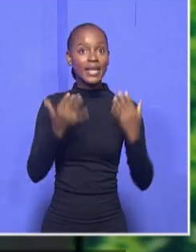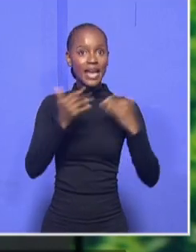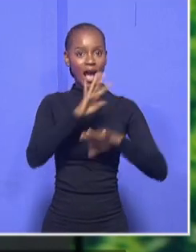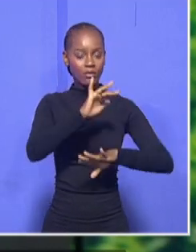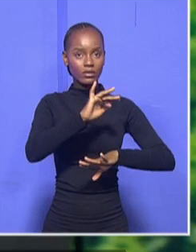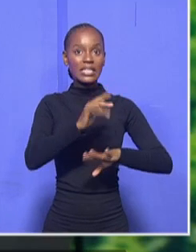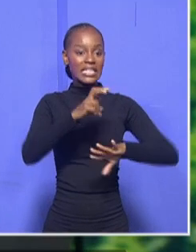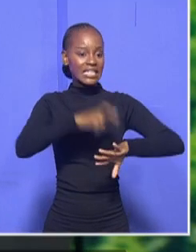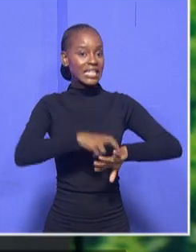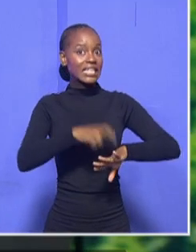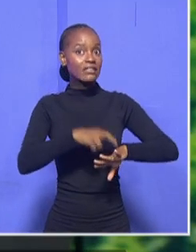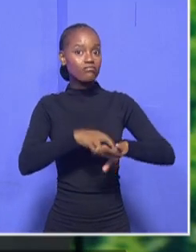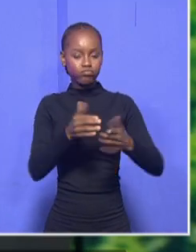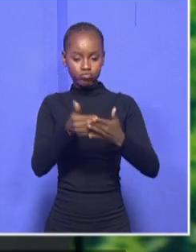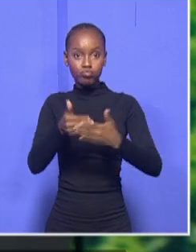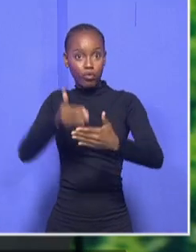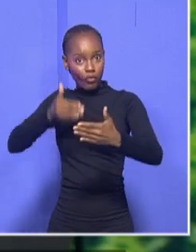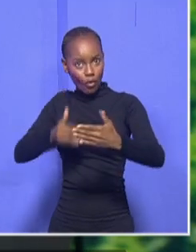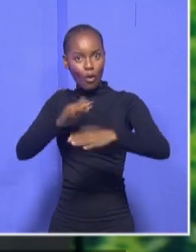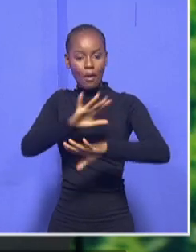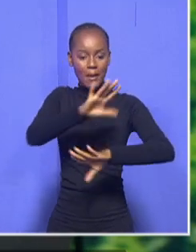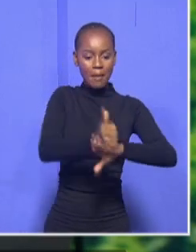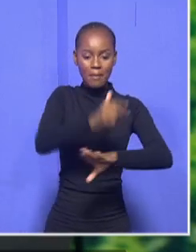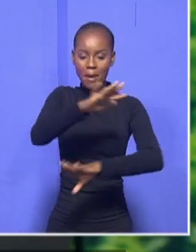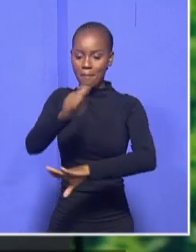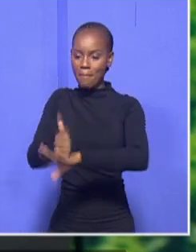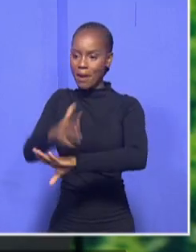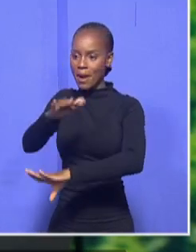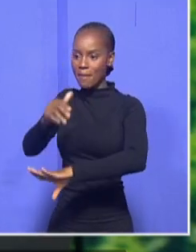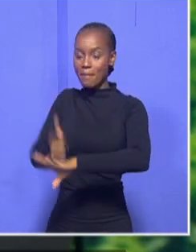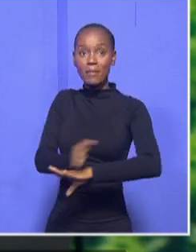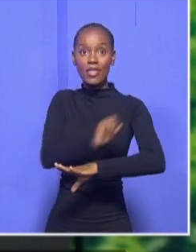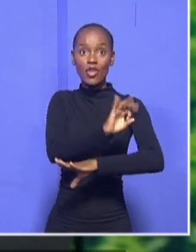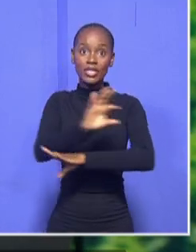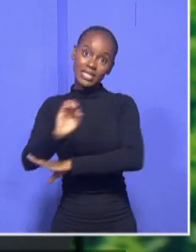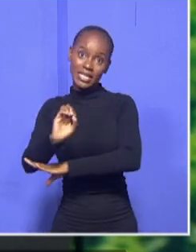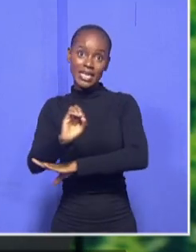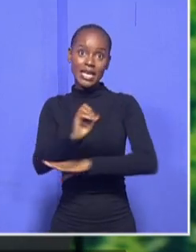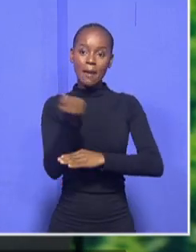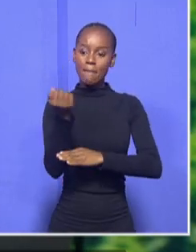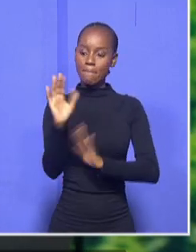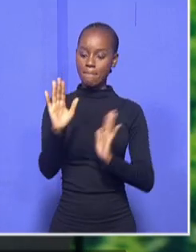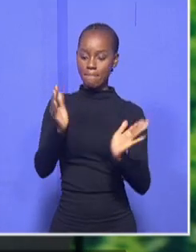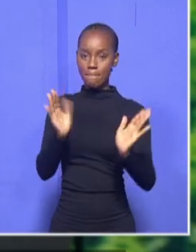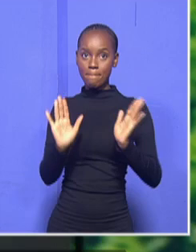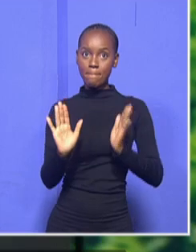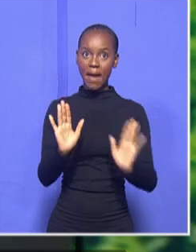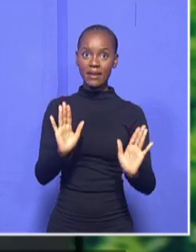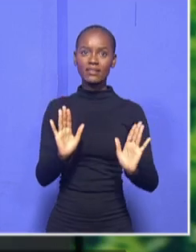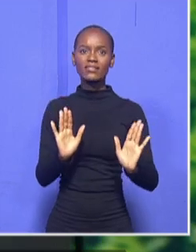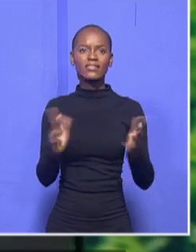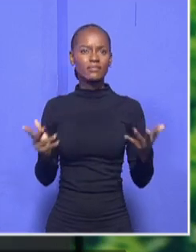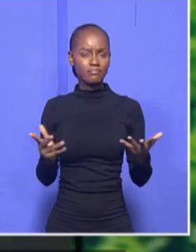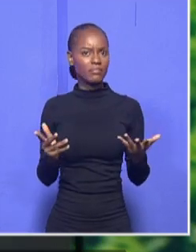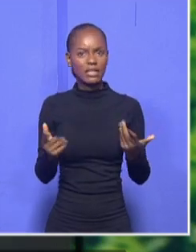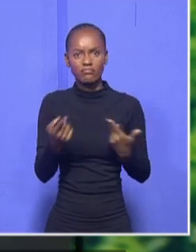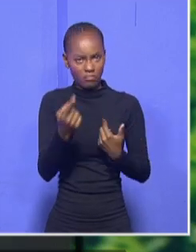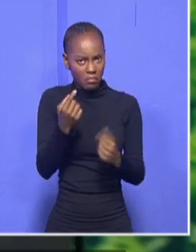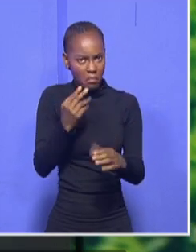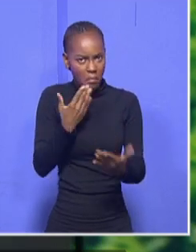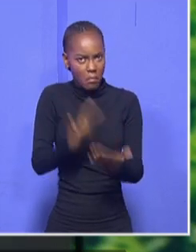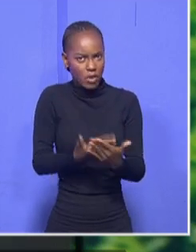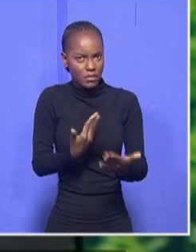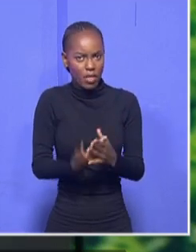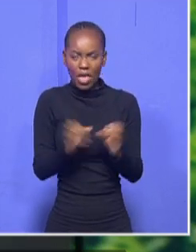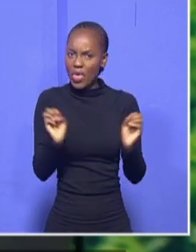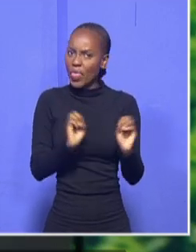30 panels. And to install 30 panels in a traditional house, not many houses kind of tick that box, It was a little